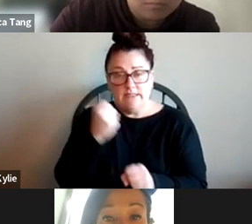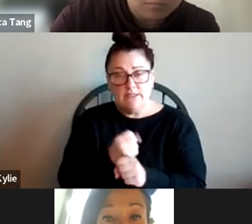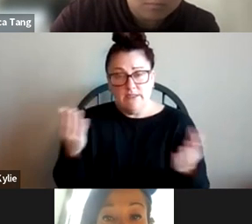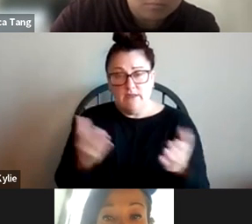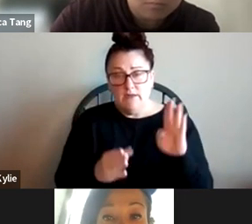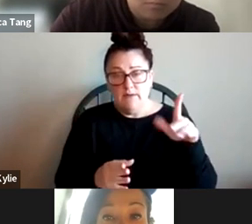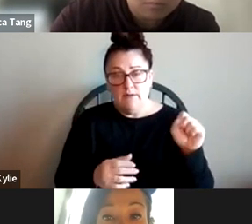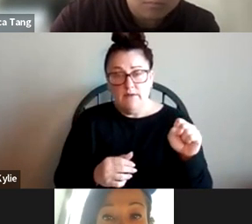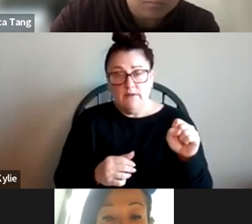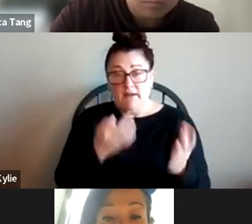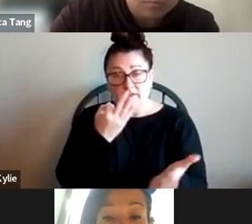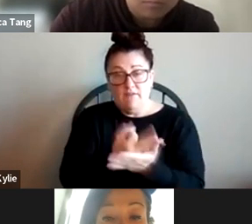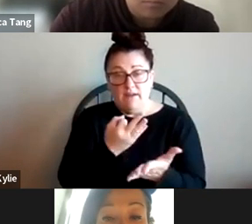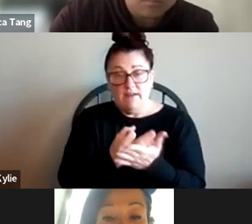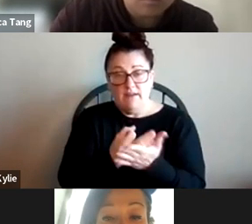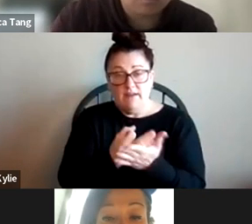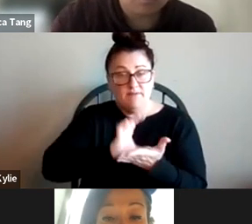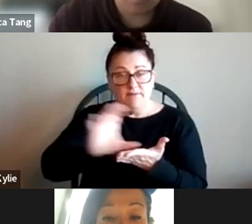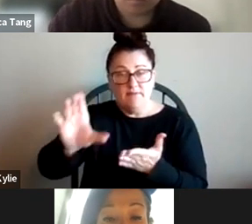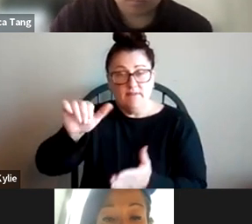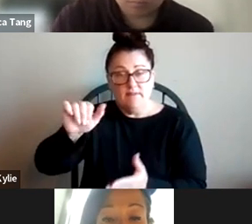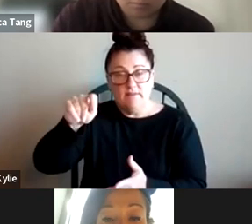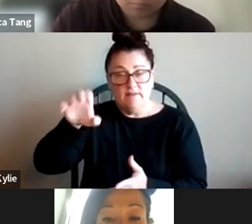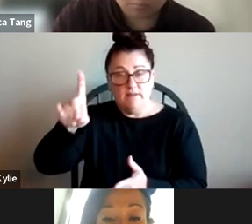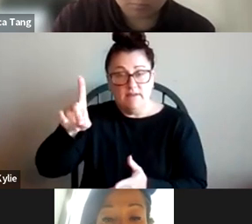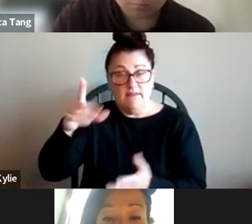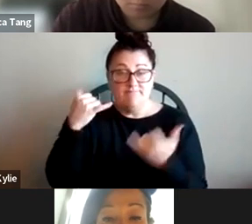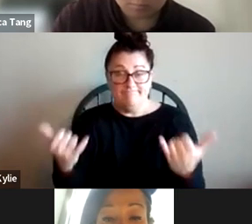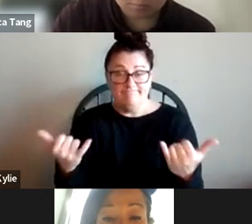we've never financially invested in Alt-Ed. I think this is